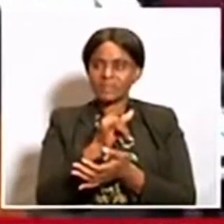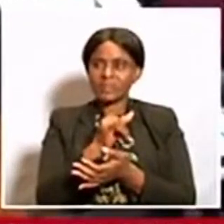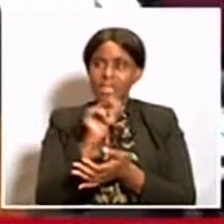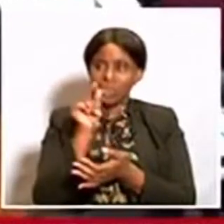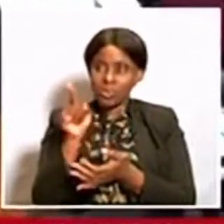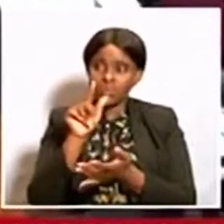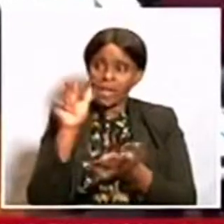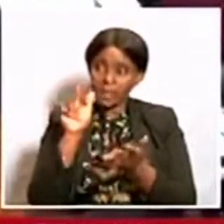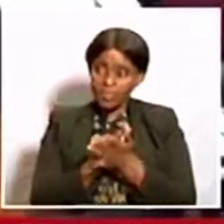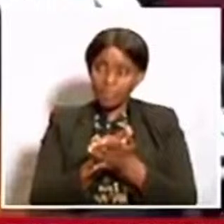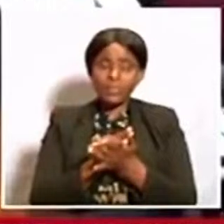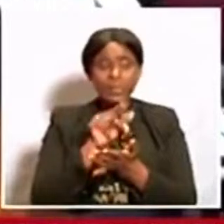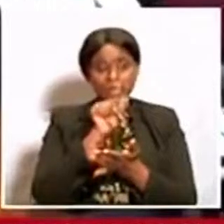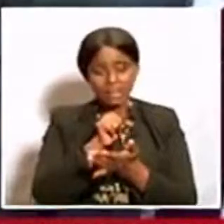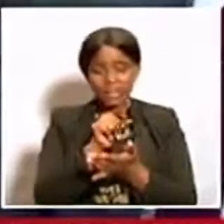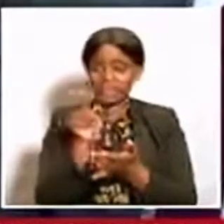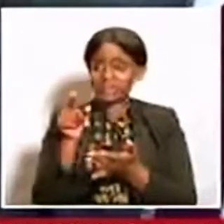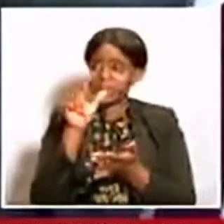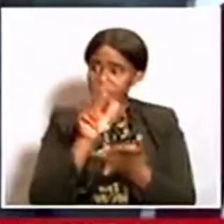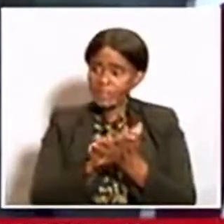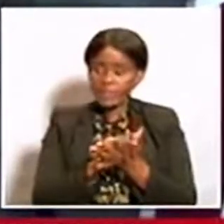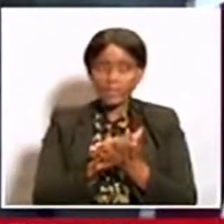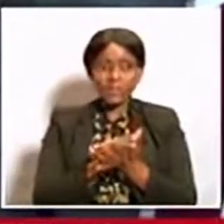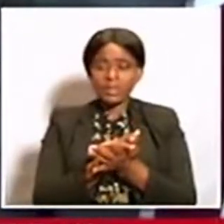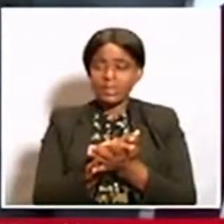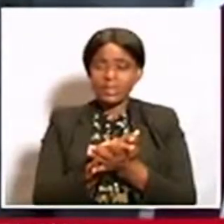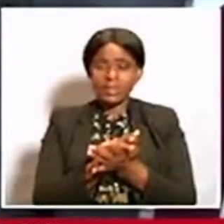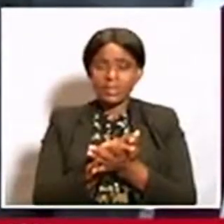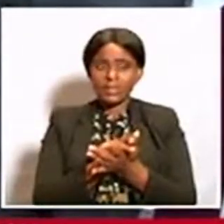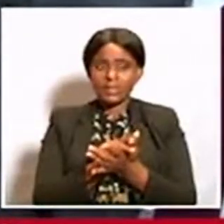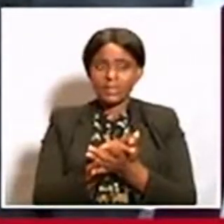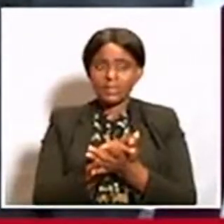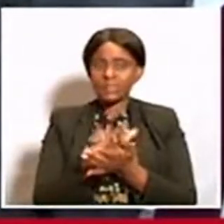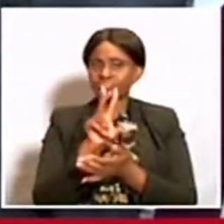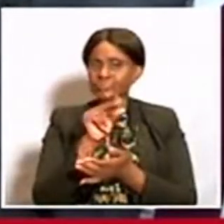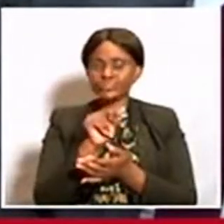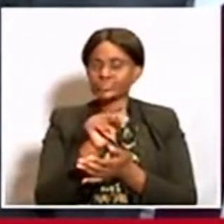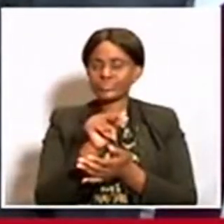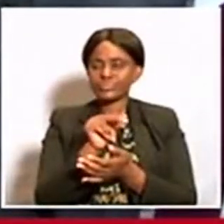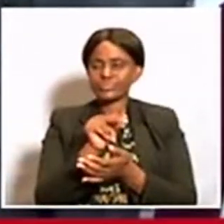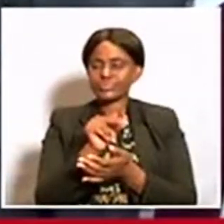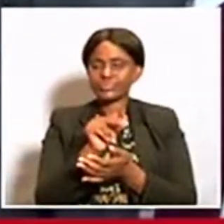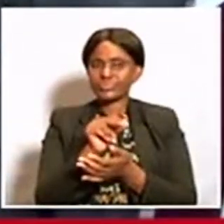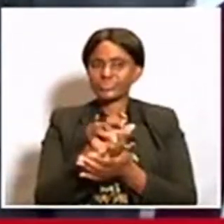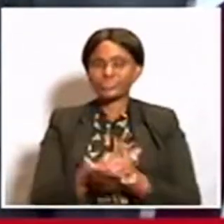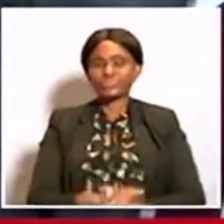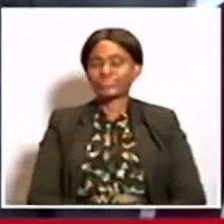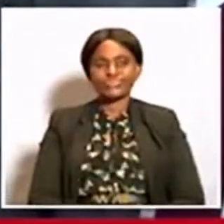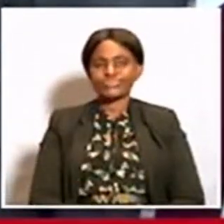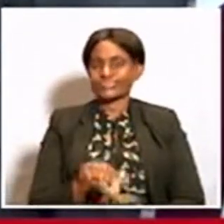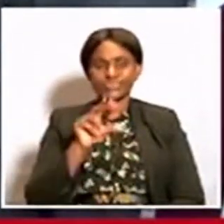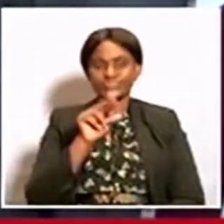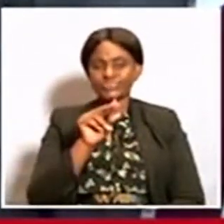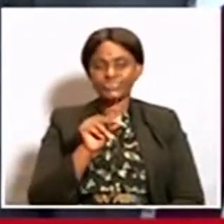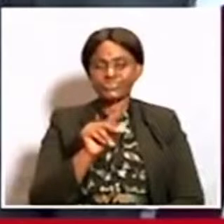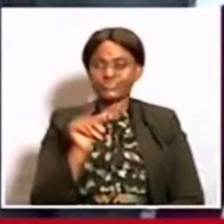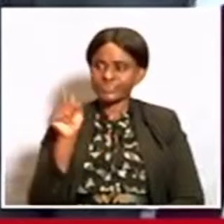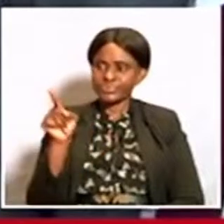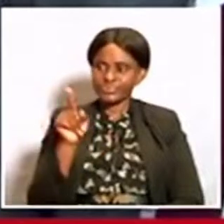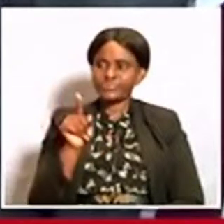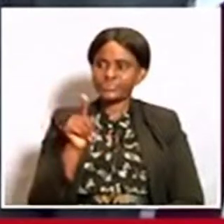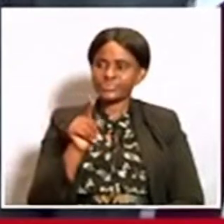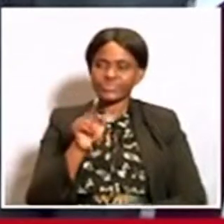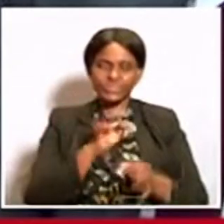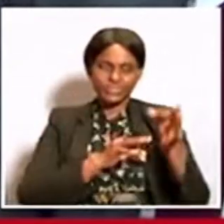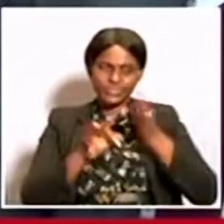sir. Did you okay it? Did you sign on it? No, it hasn't been signed, sir. You didn't sign? No, sir. Did you raise